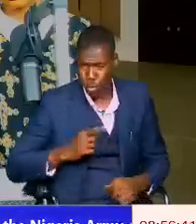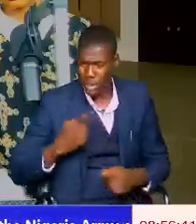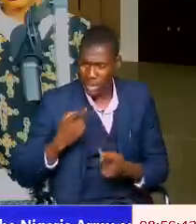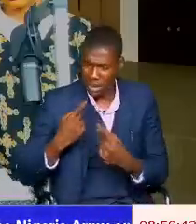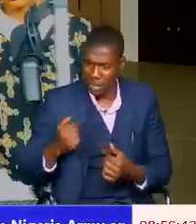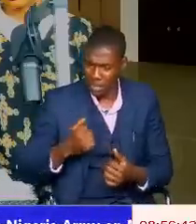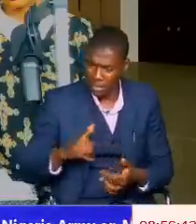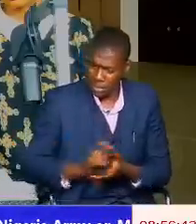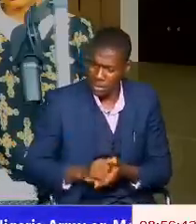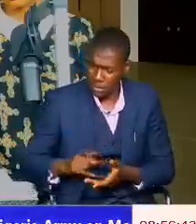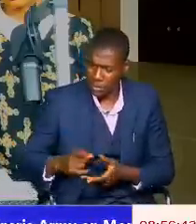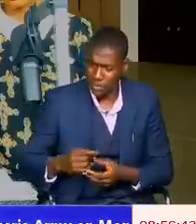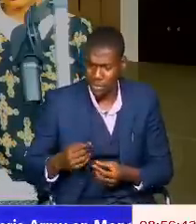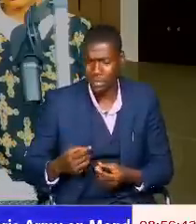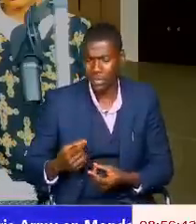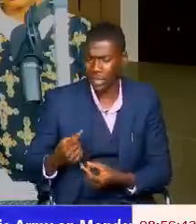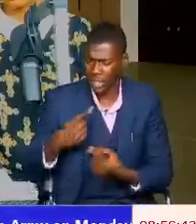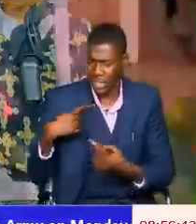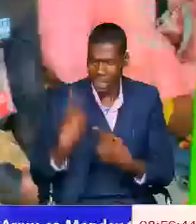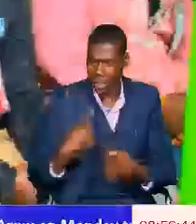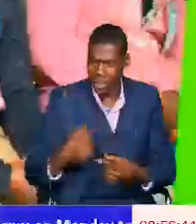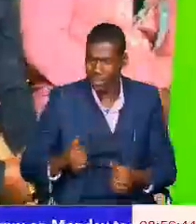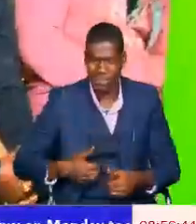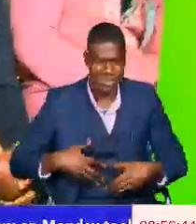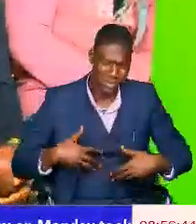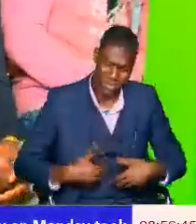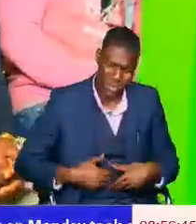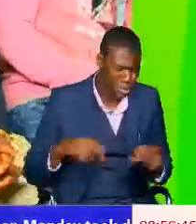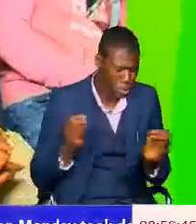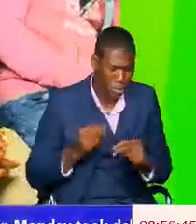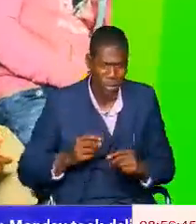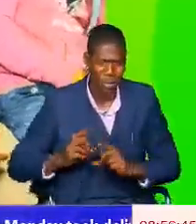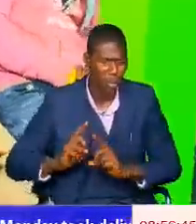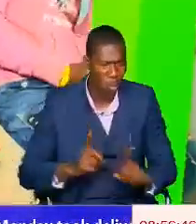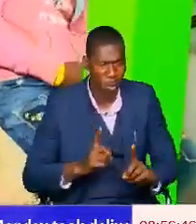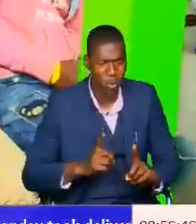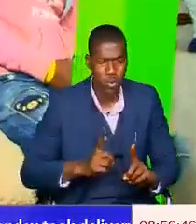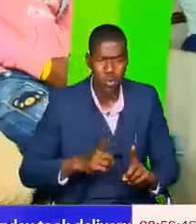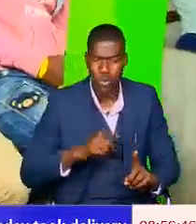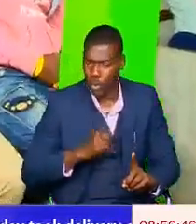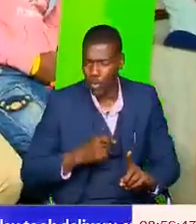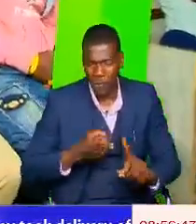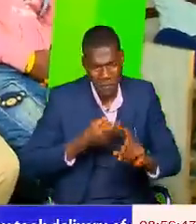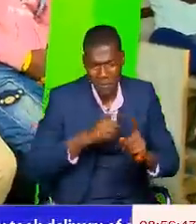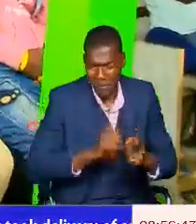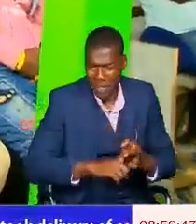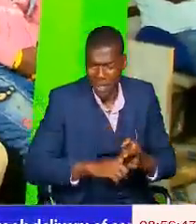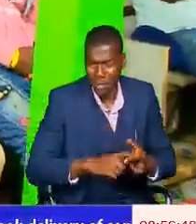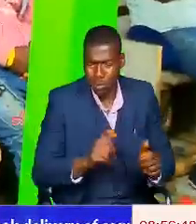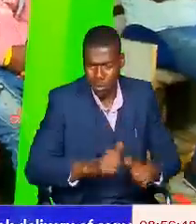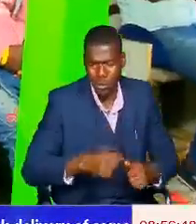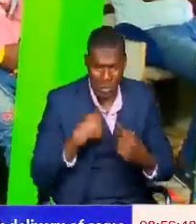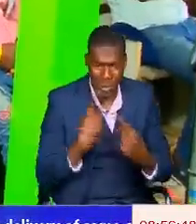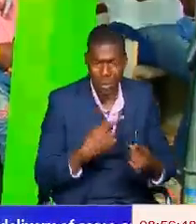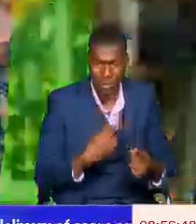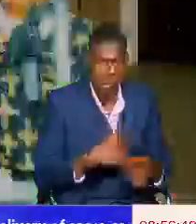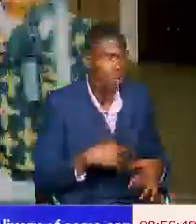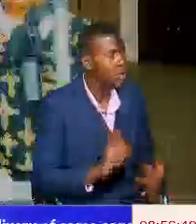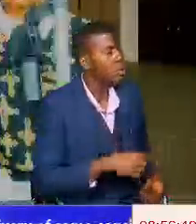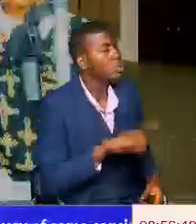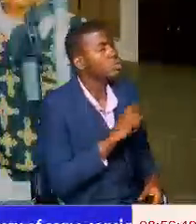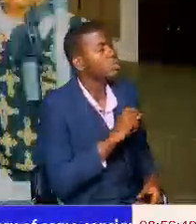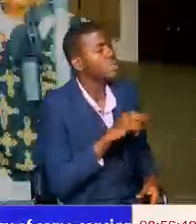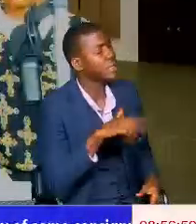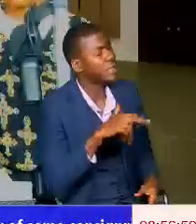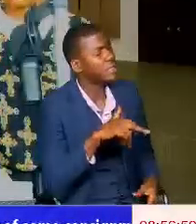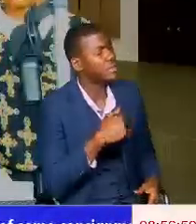Sir. Tell us how the thing take tire you, where you even talk to your boyfriend. So 2013, when I had a boyfriend, I